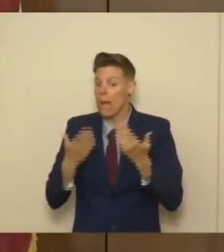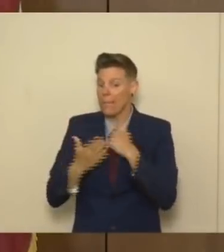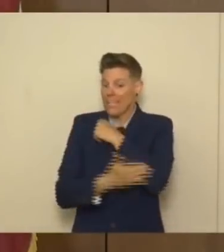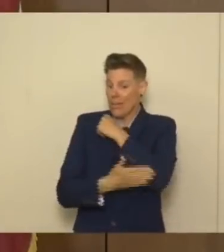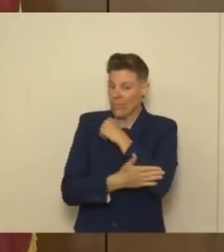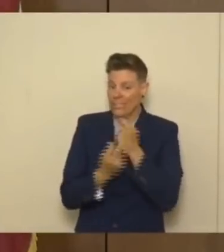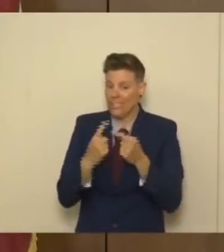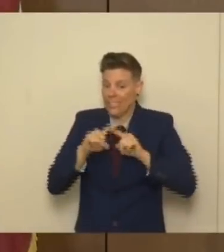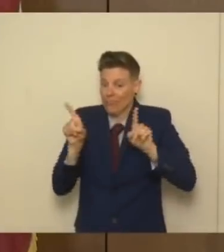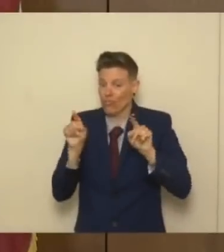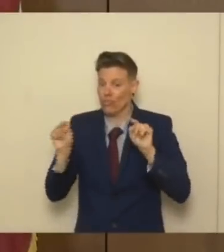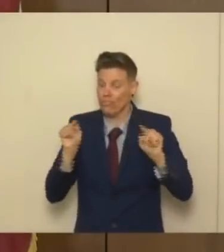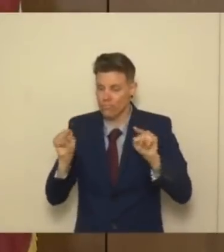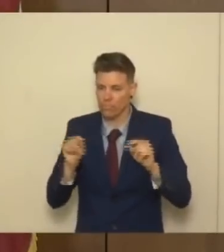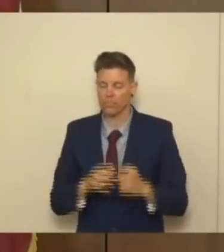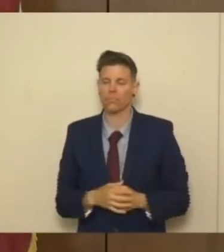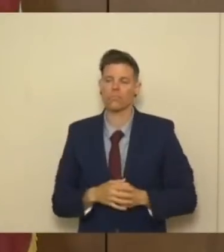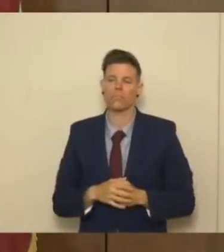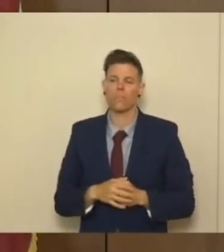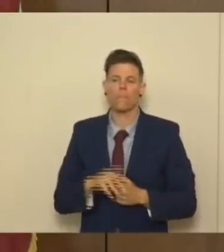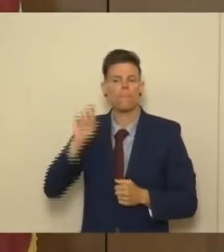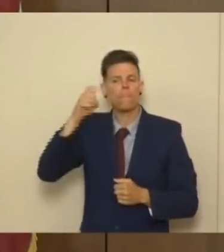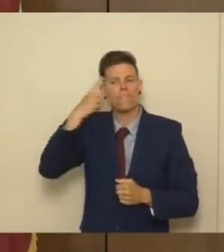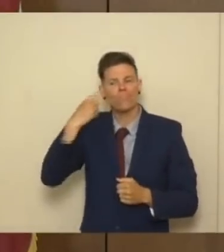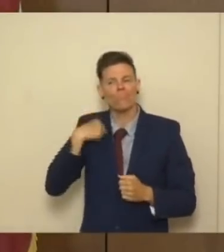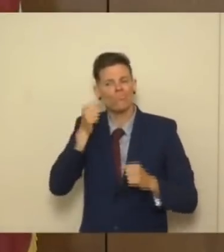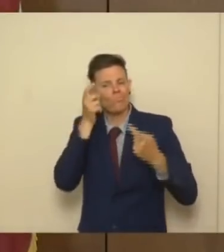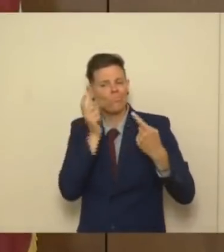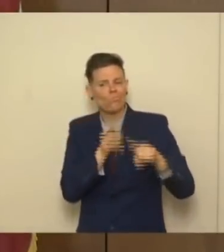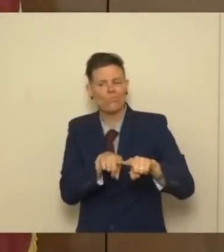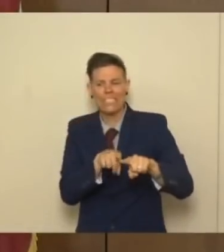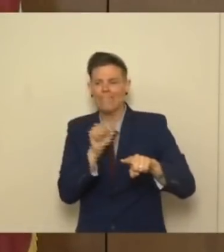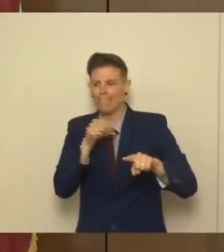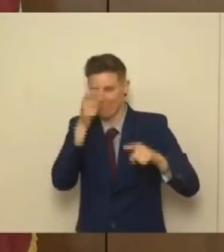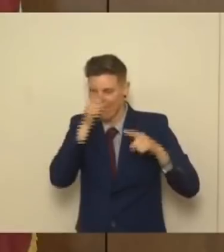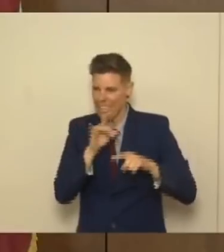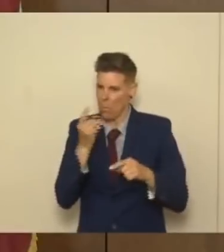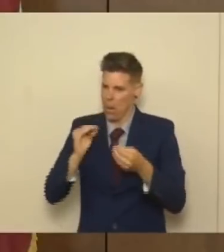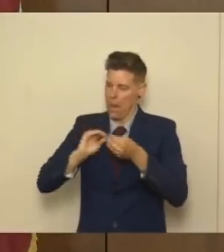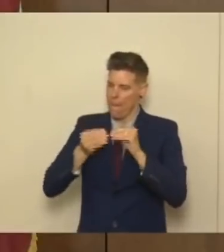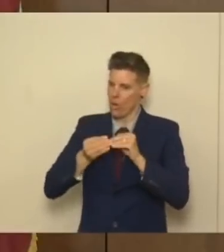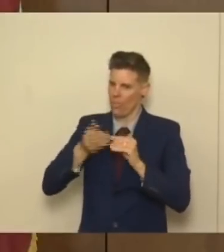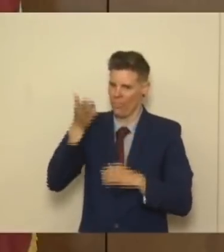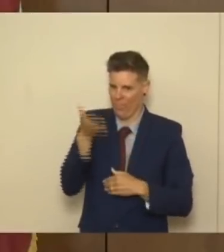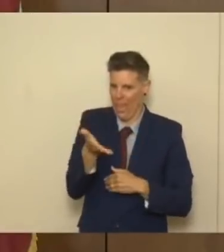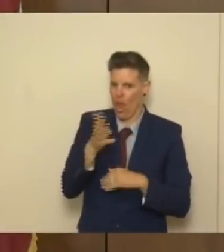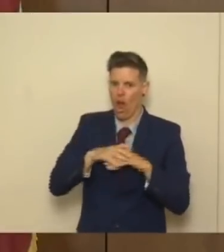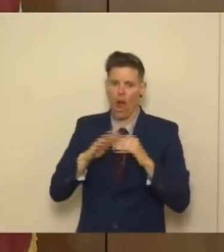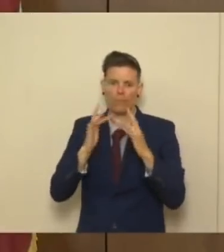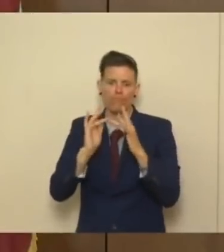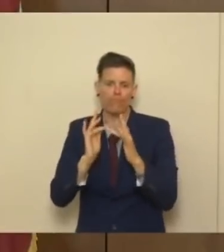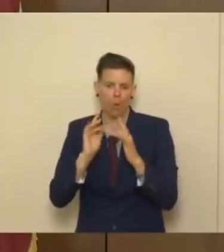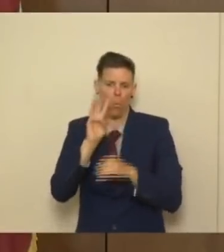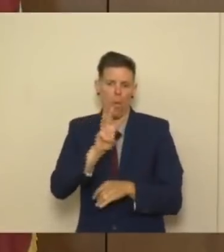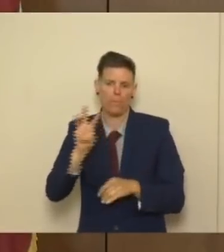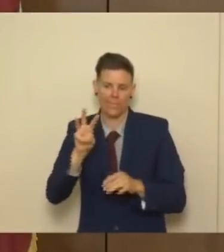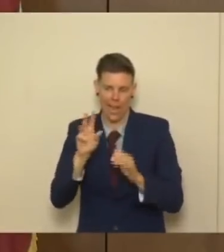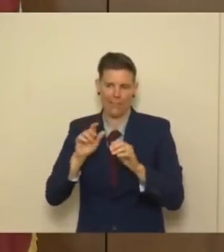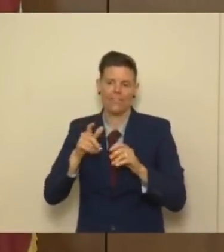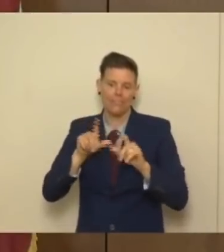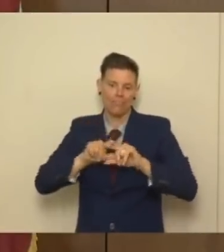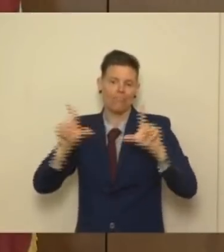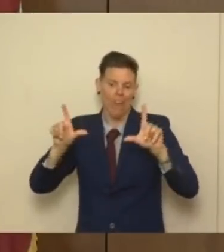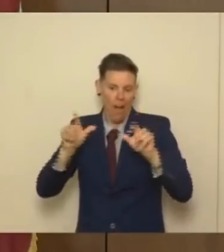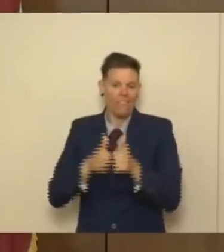we put that data out. I mean, it's on the website by zip code. You know, we are constantly challenged, and I mean